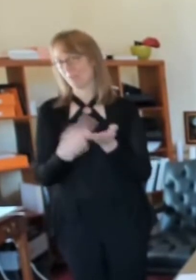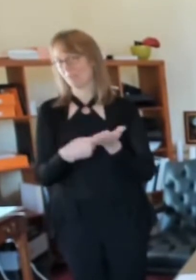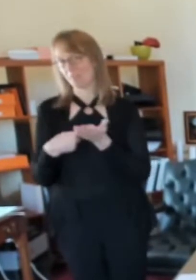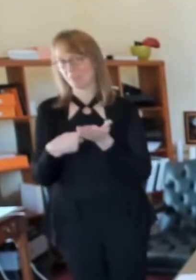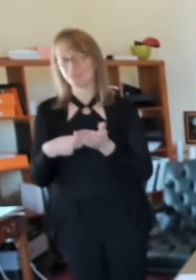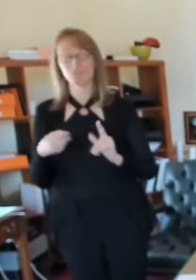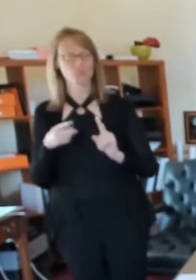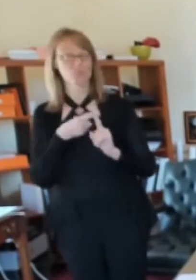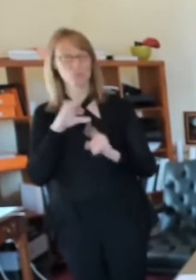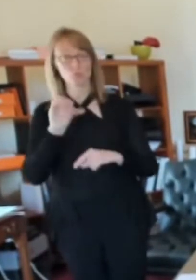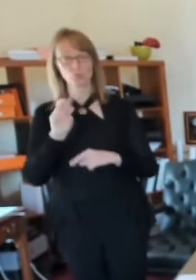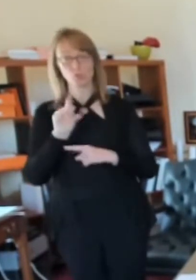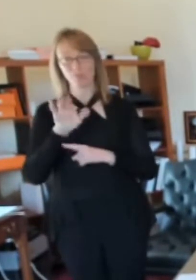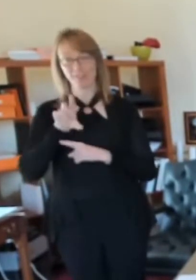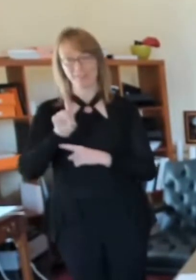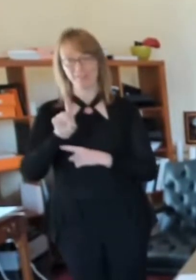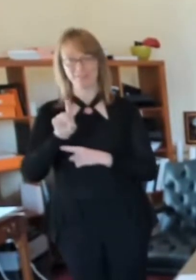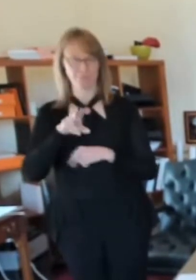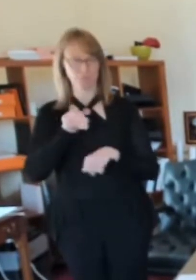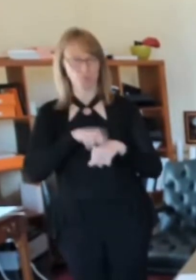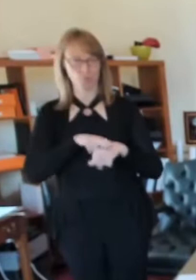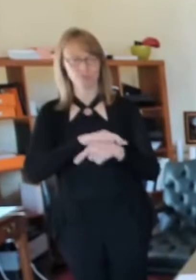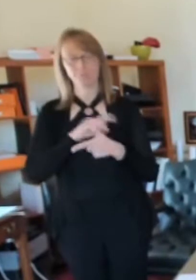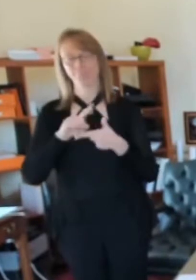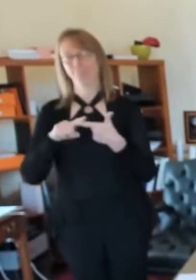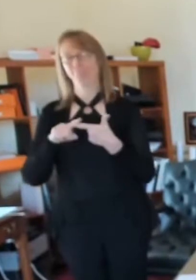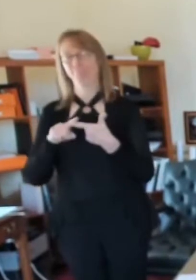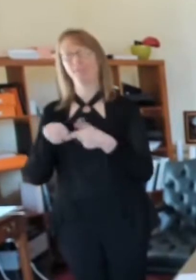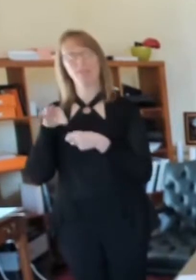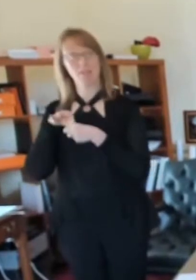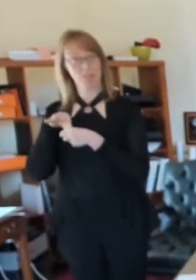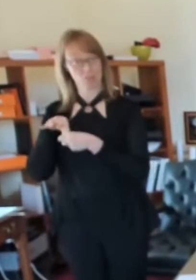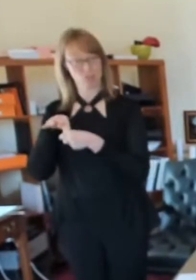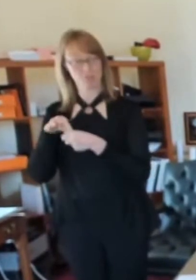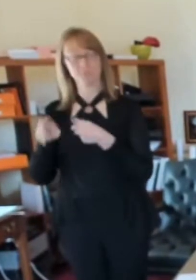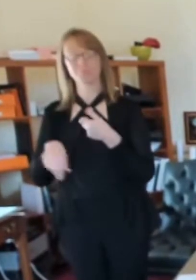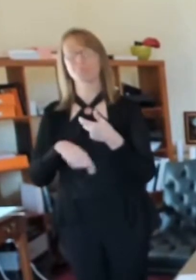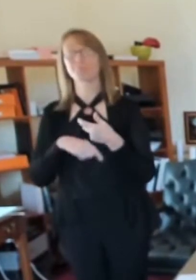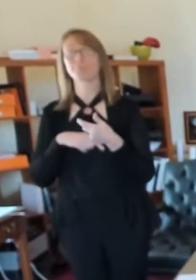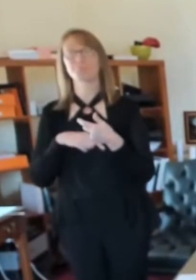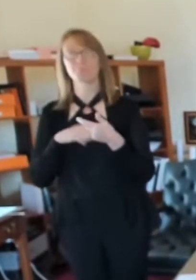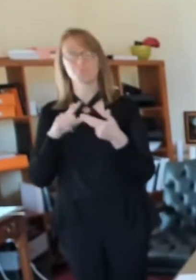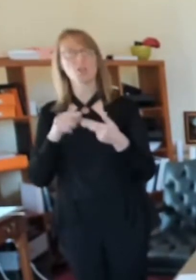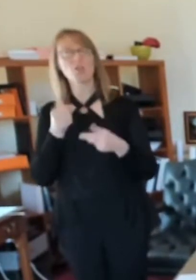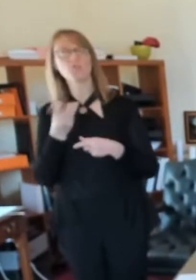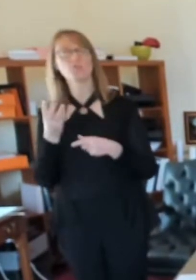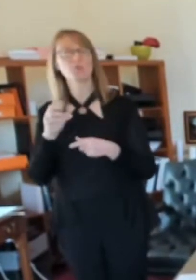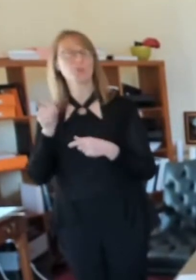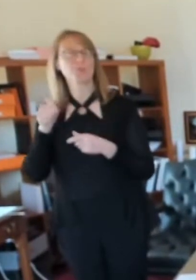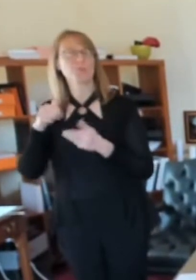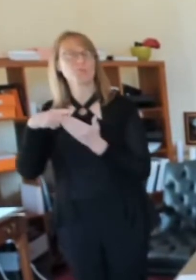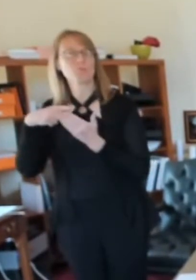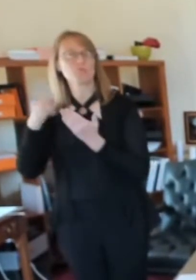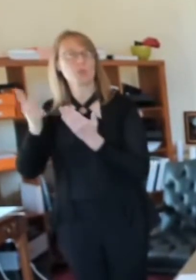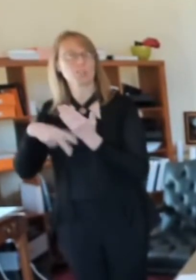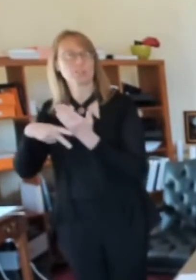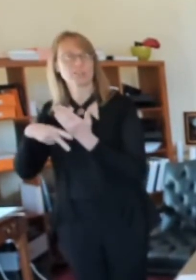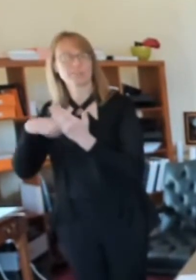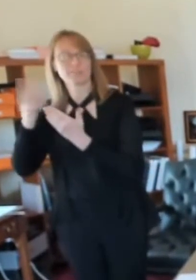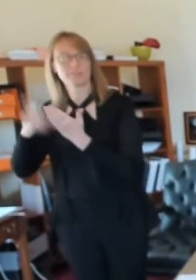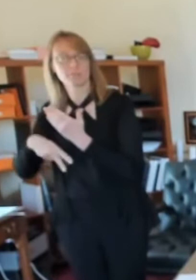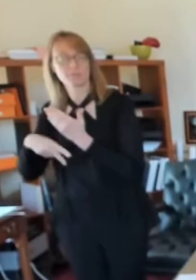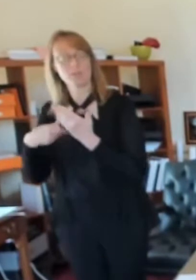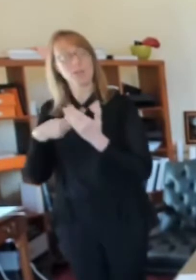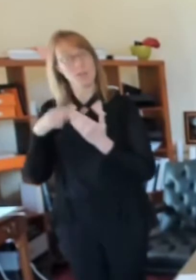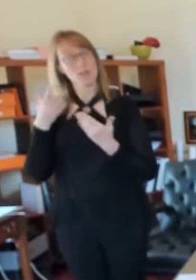about COVID, of course, talk a little bit about the election again, and then a couple of projects that I did